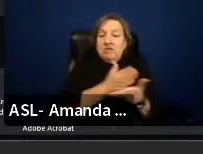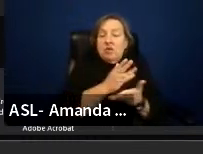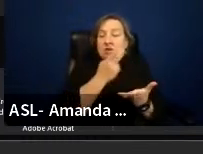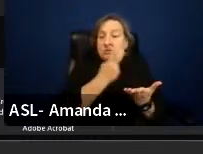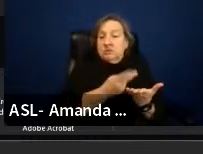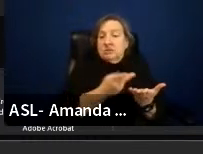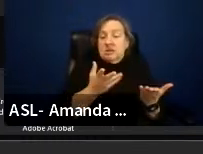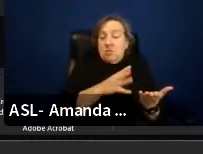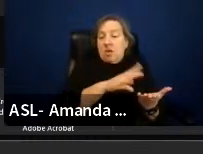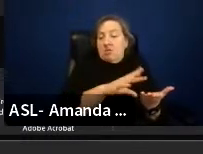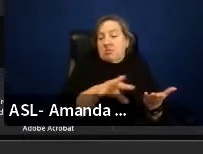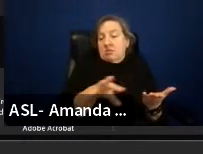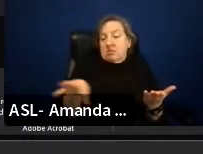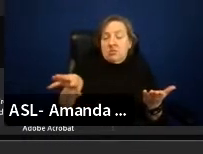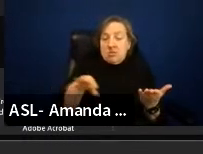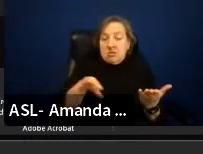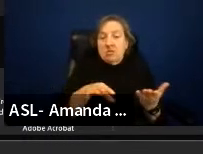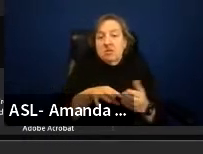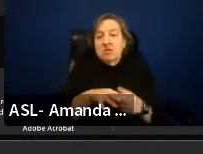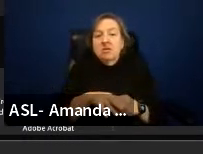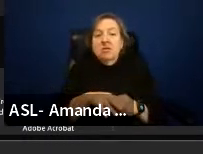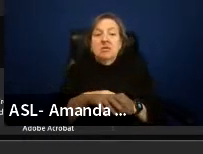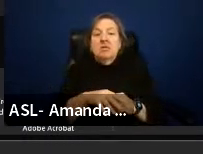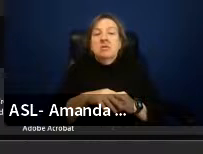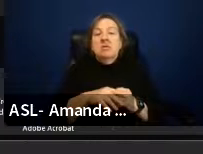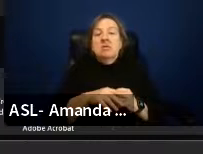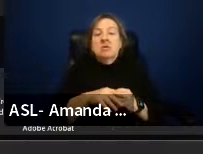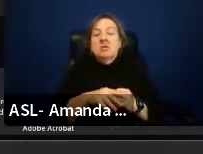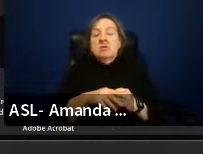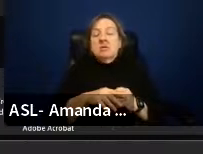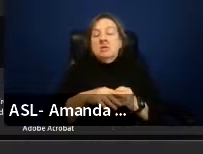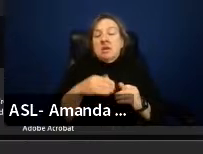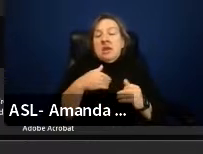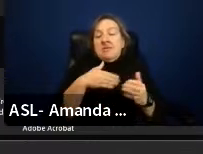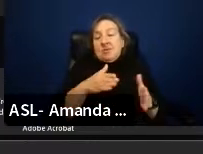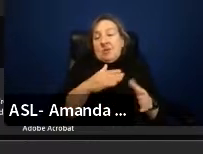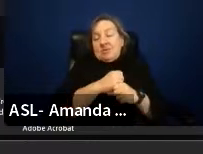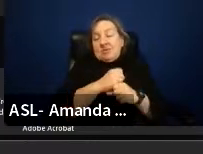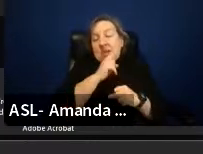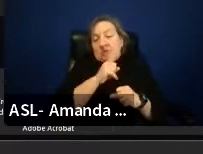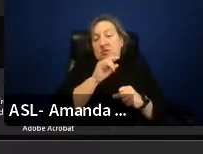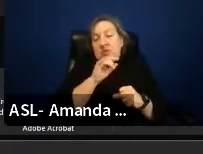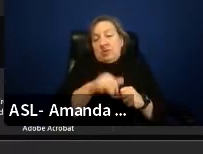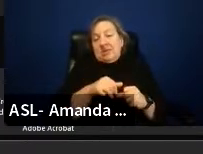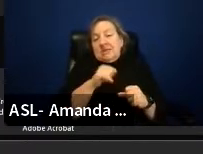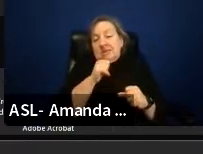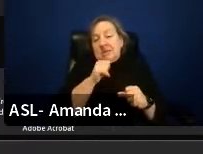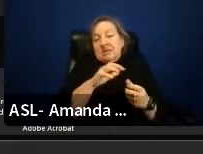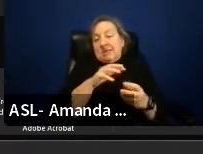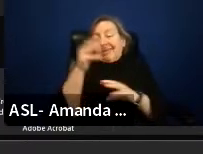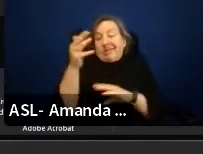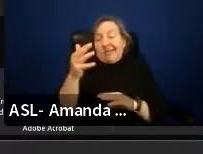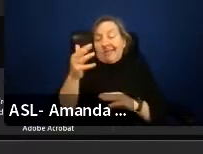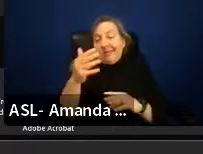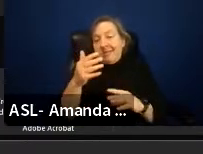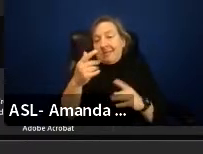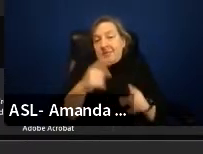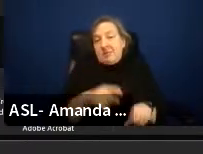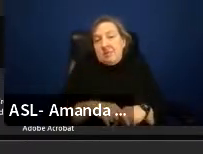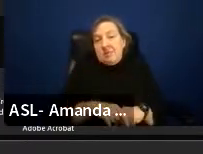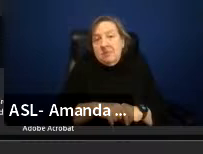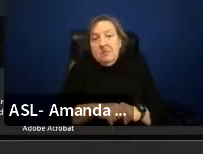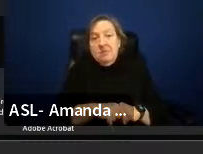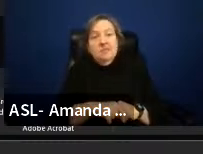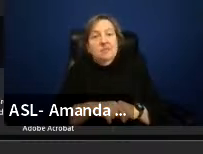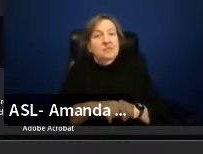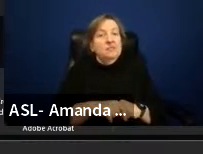been videotaped. So there is a mechanism to make sure that this thing doesn't go sideways. Well,